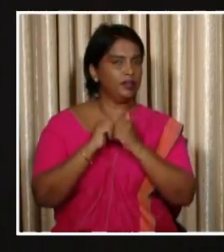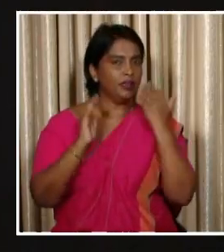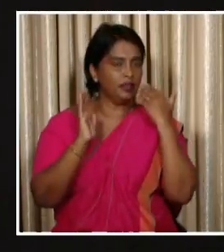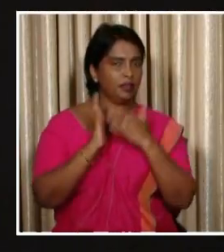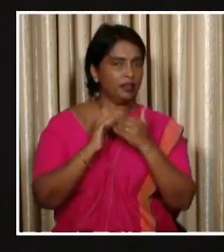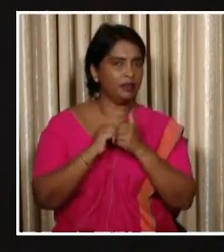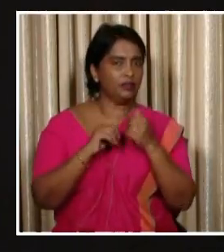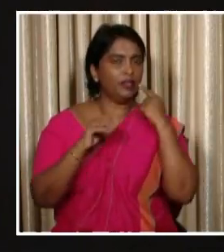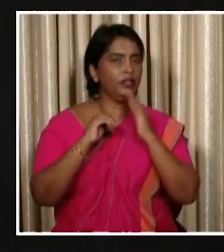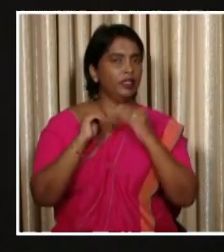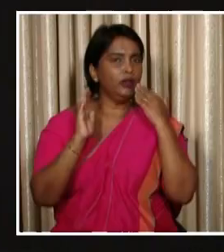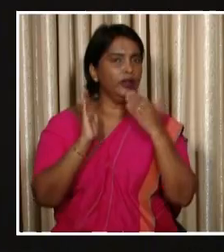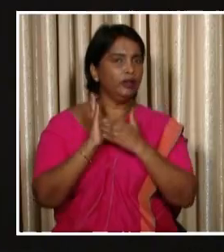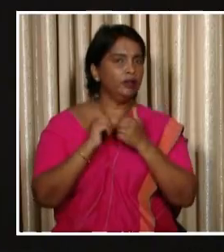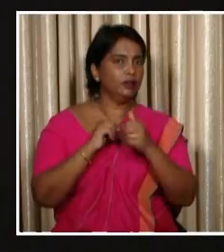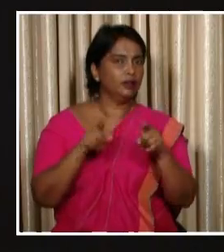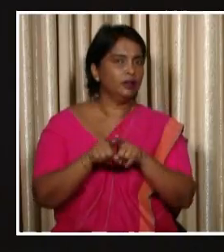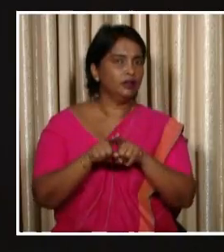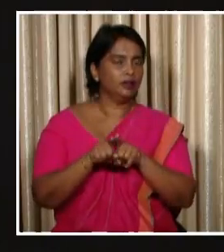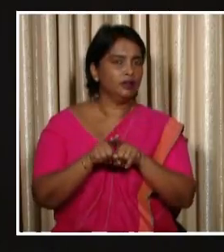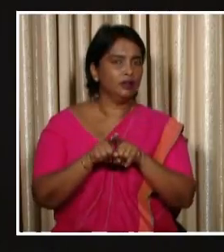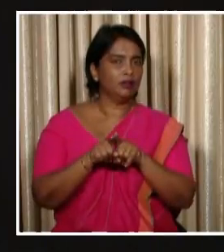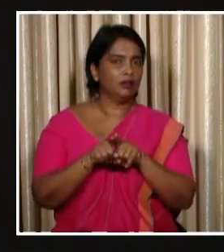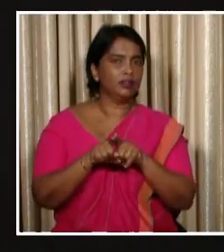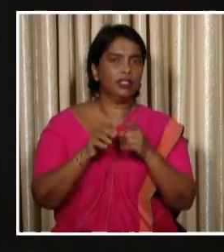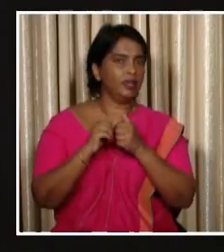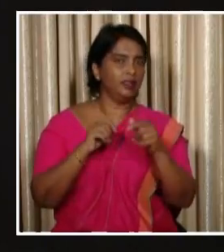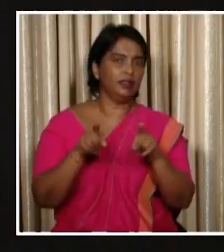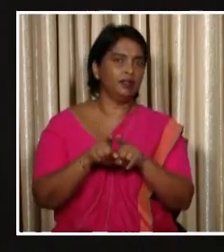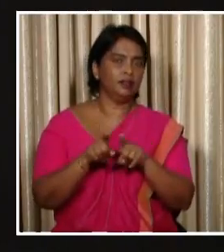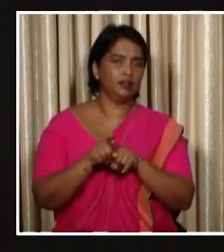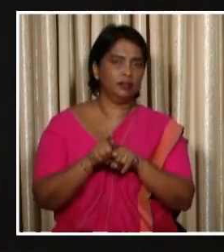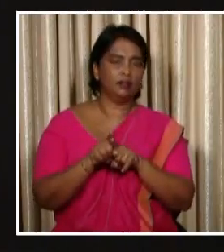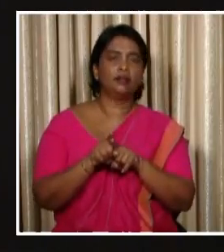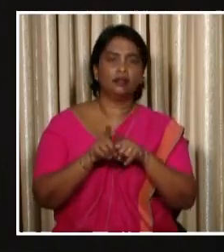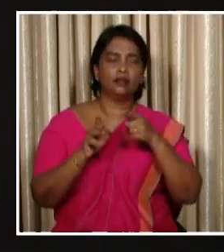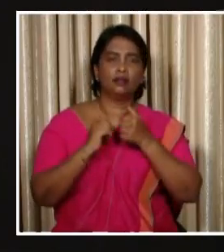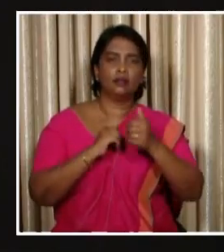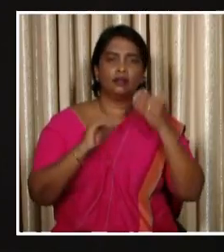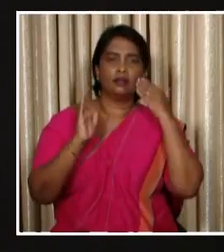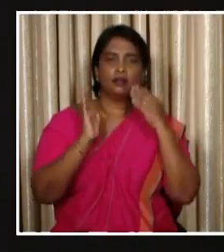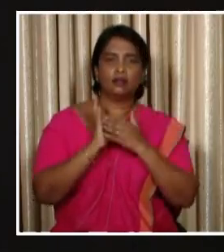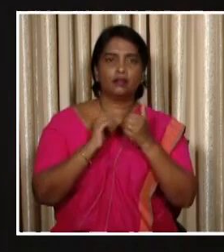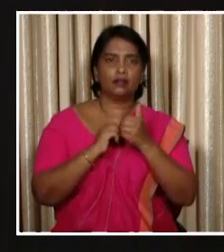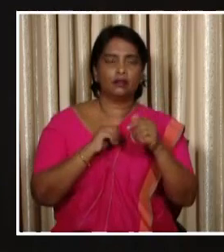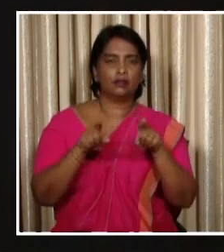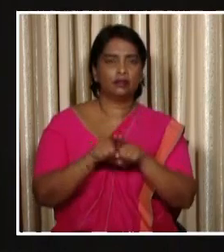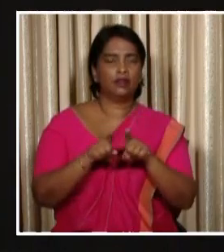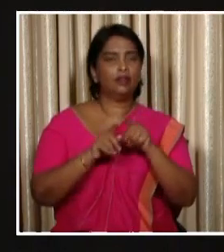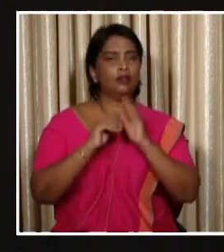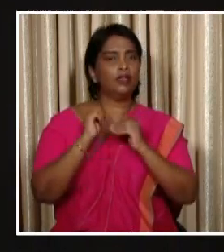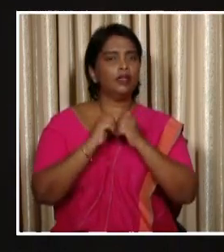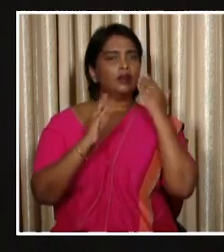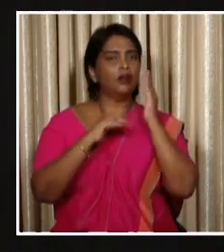trade is not a one-way journey. It is about both ways. Similarly, we want to export to other countries. Other countries want